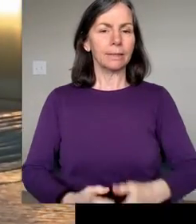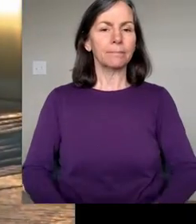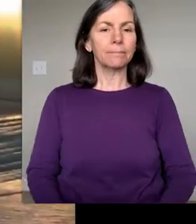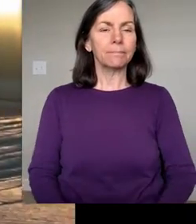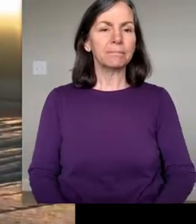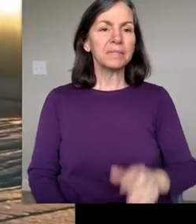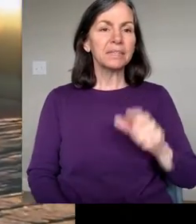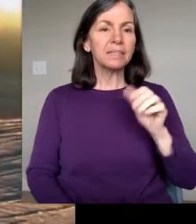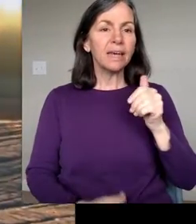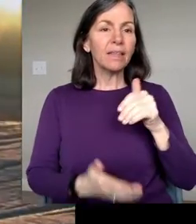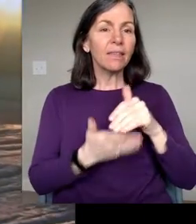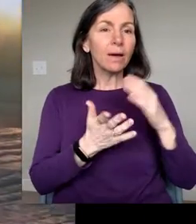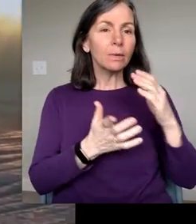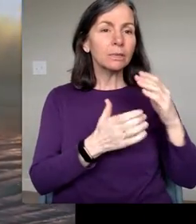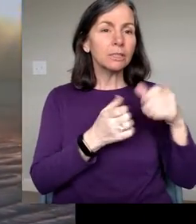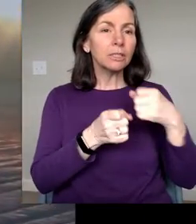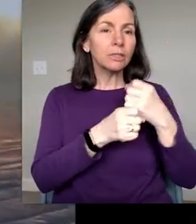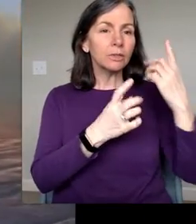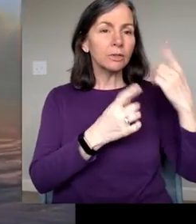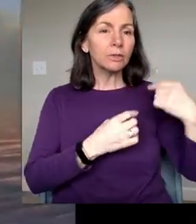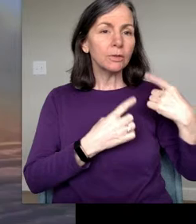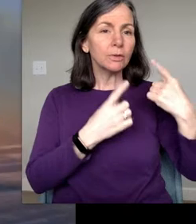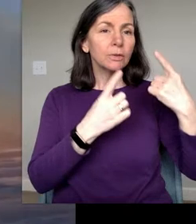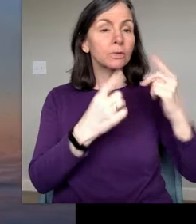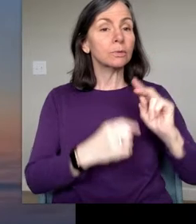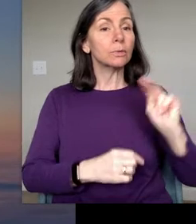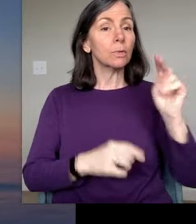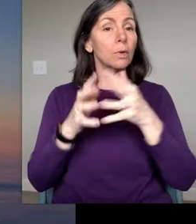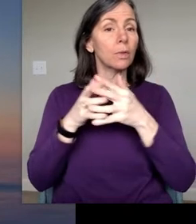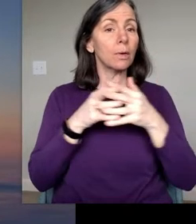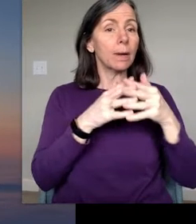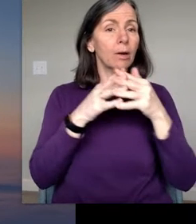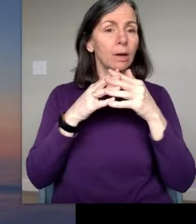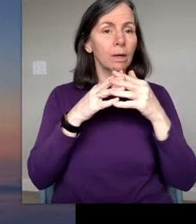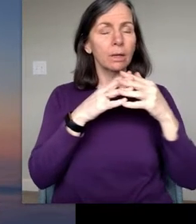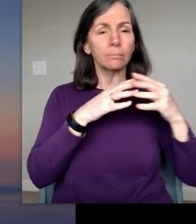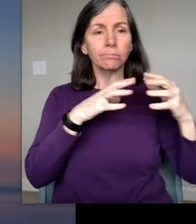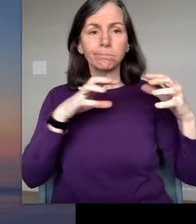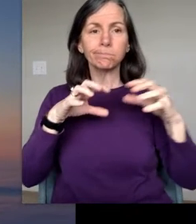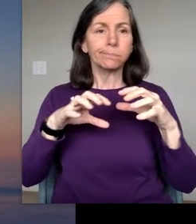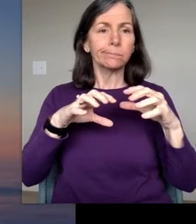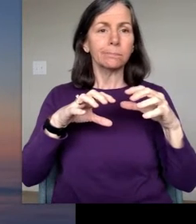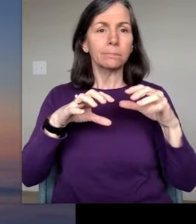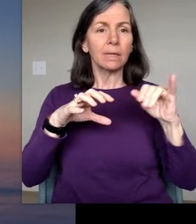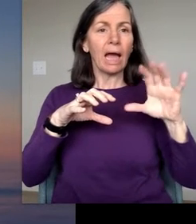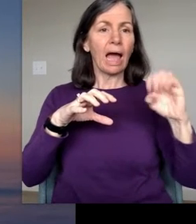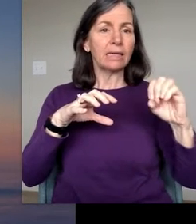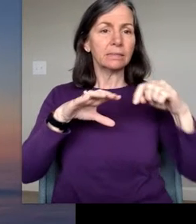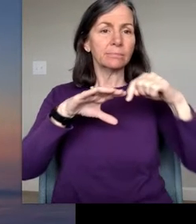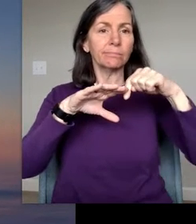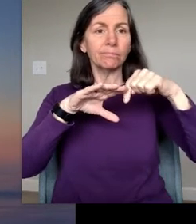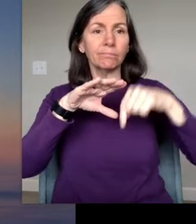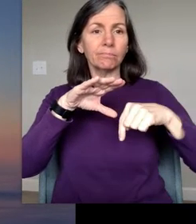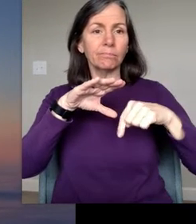tens of thousands of years, much of North America lay buried under ice up to a mile thick.